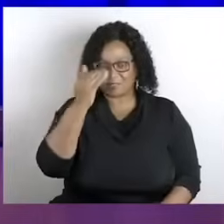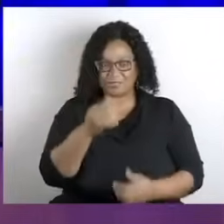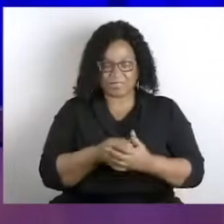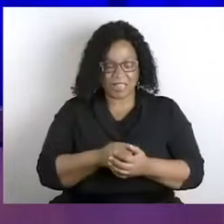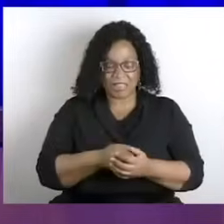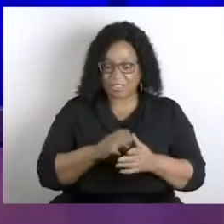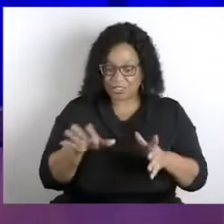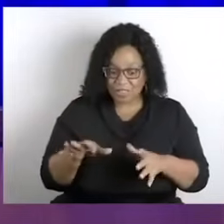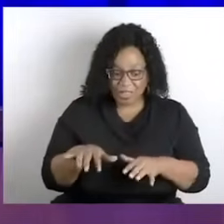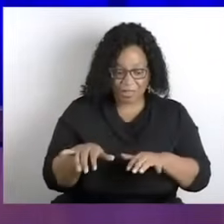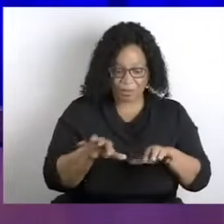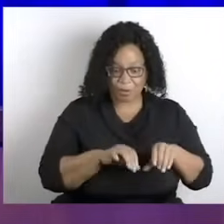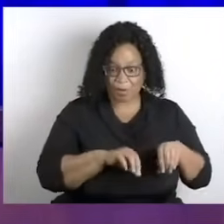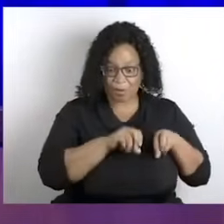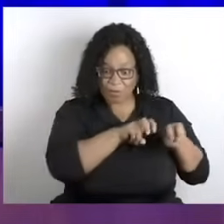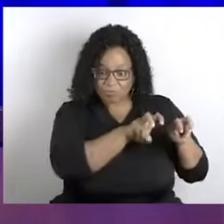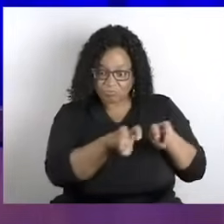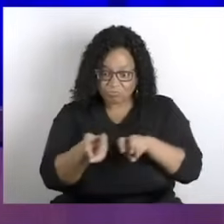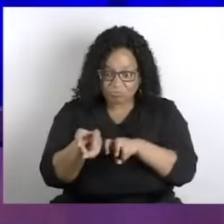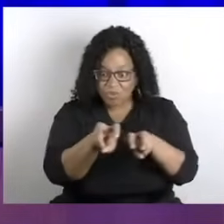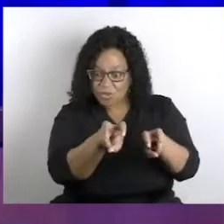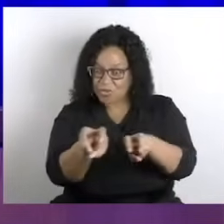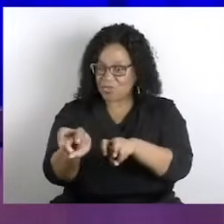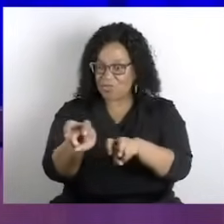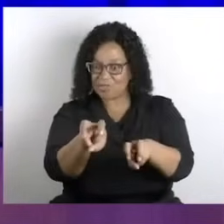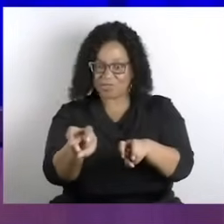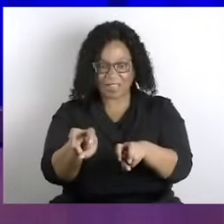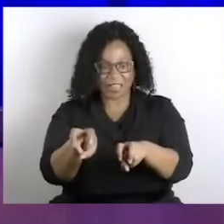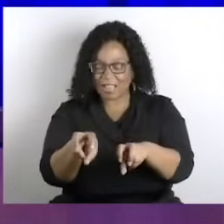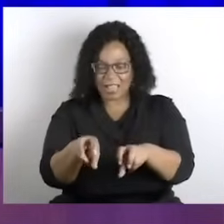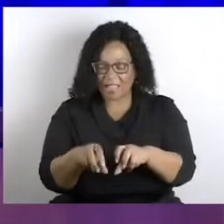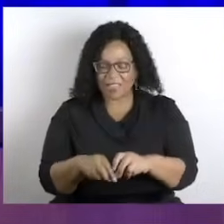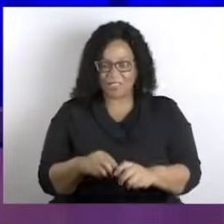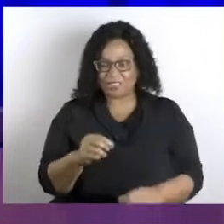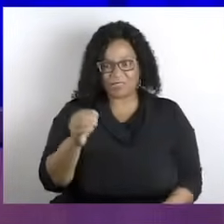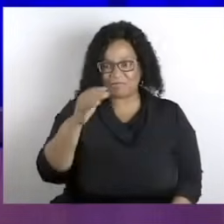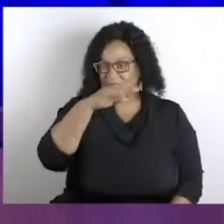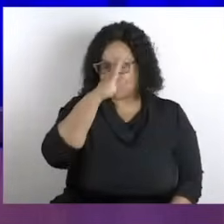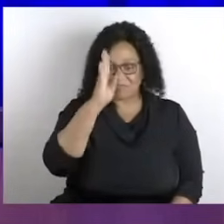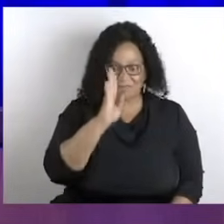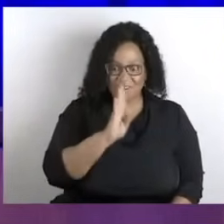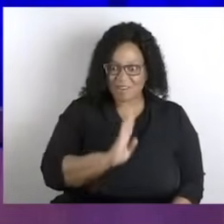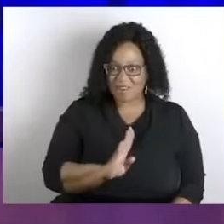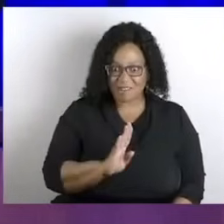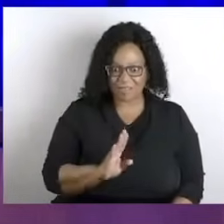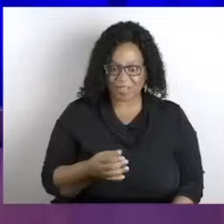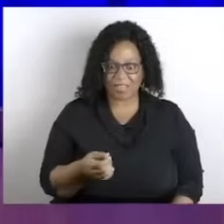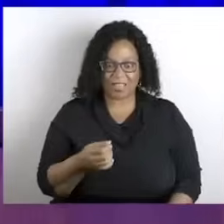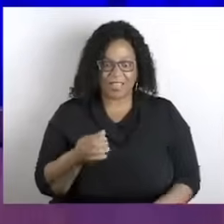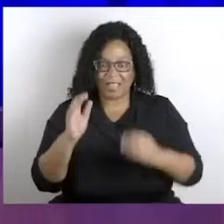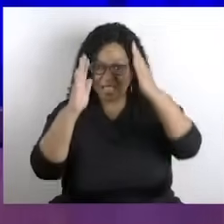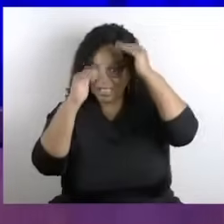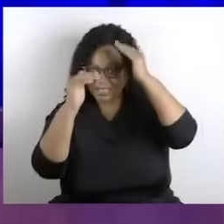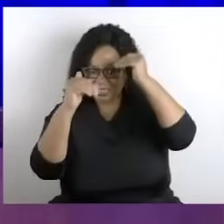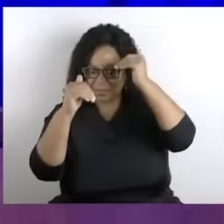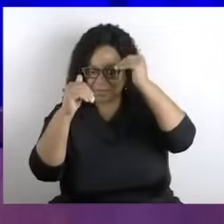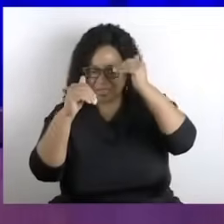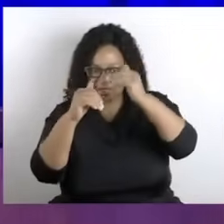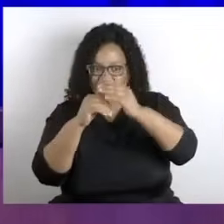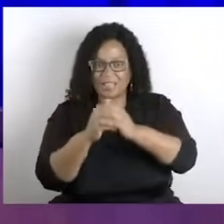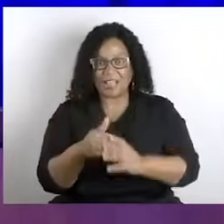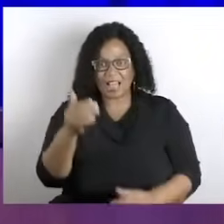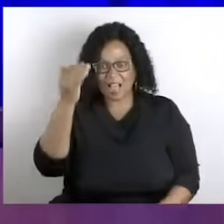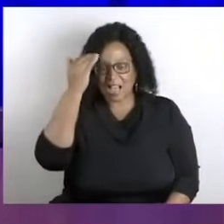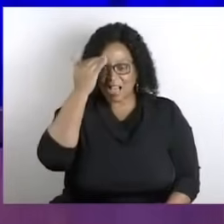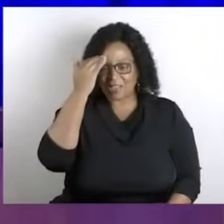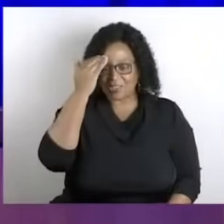and be about like you want to is pushing you into a corner you never anticipated. I know that now having to be parent and